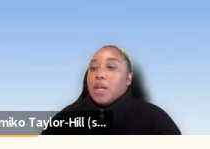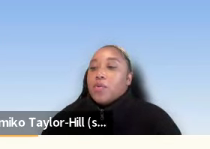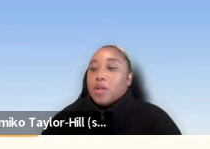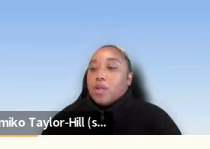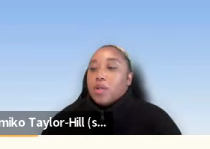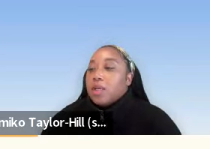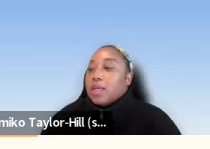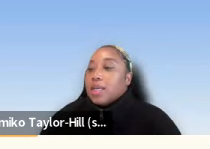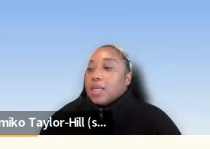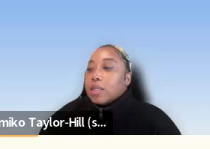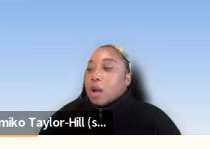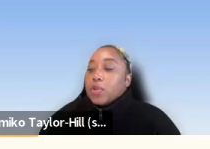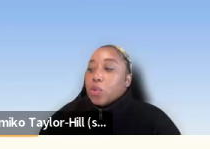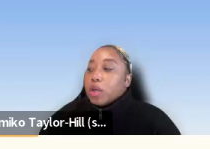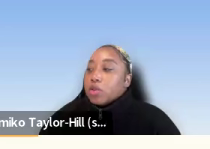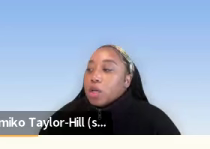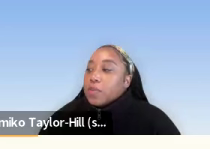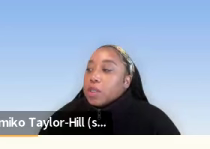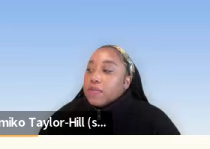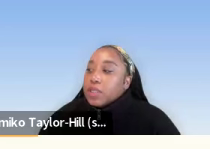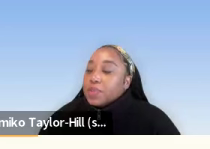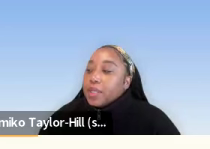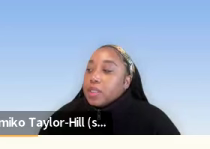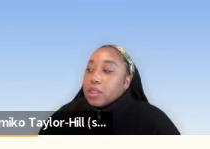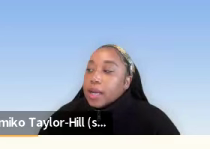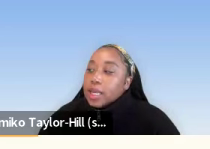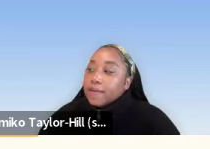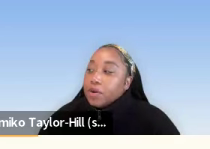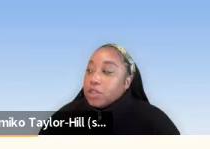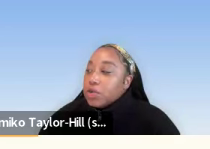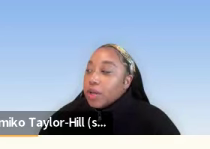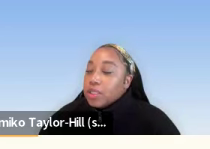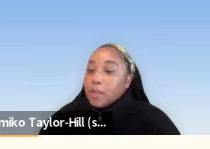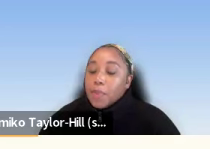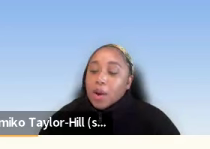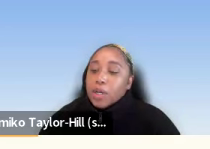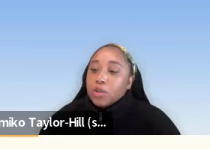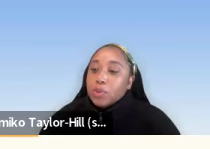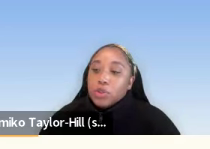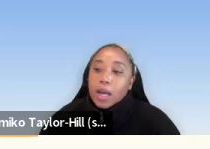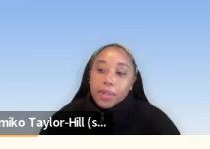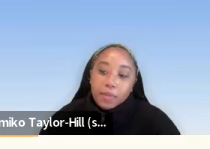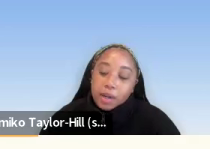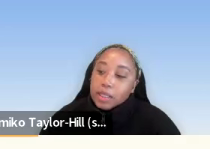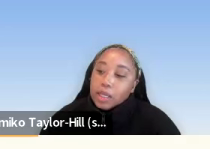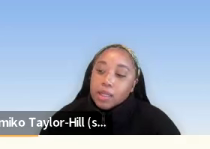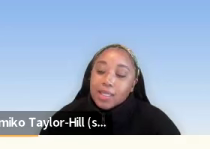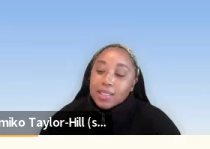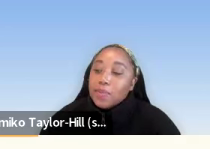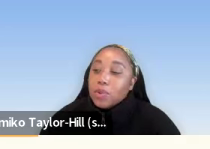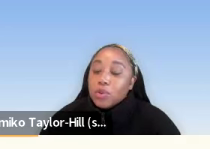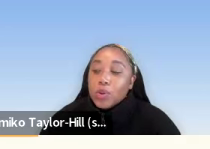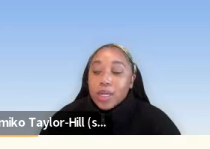Trans Support Network. Dharma's work draws from her lived experience as a first-generation biracial Punjabi